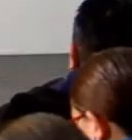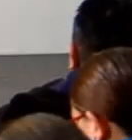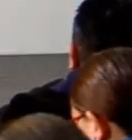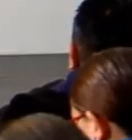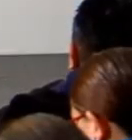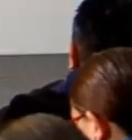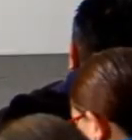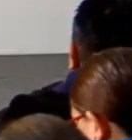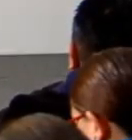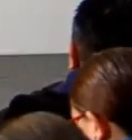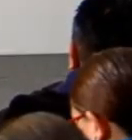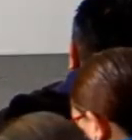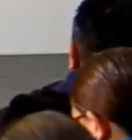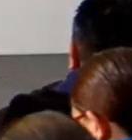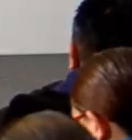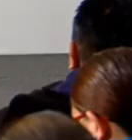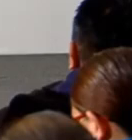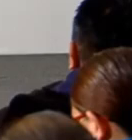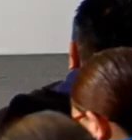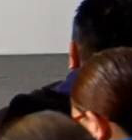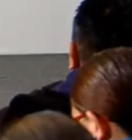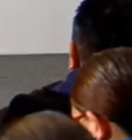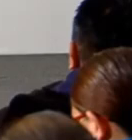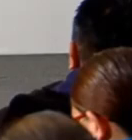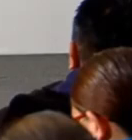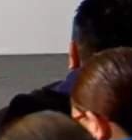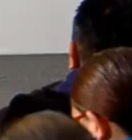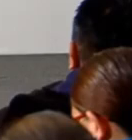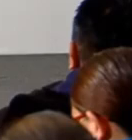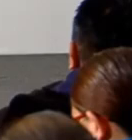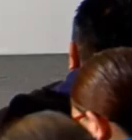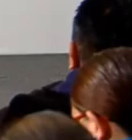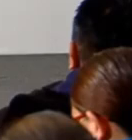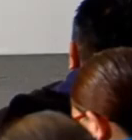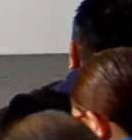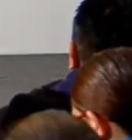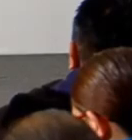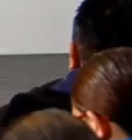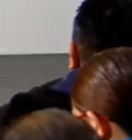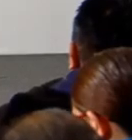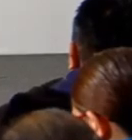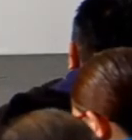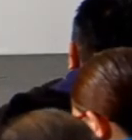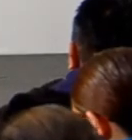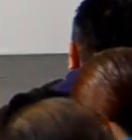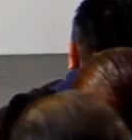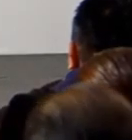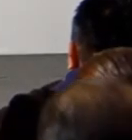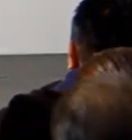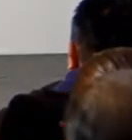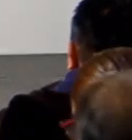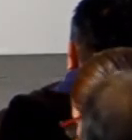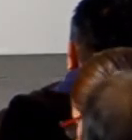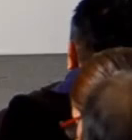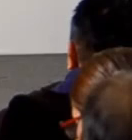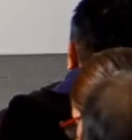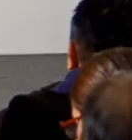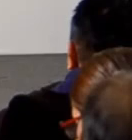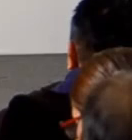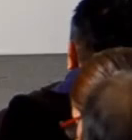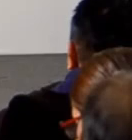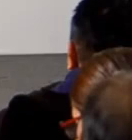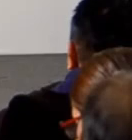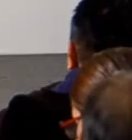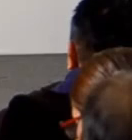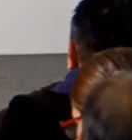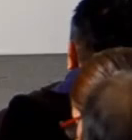¿Se acuerdan cómo era antes, no? You recall how it was before, don't you? Entraba el año. As soon as the